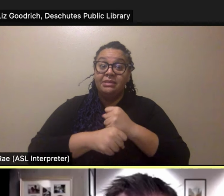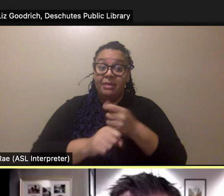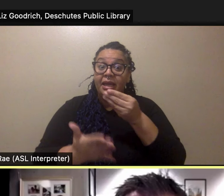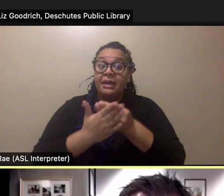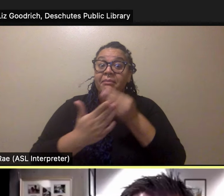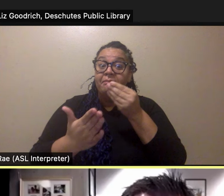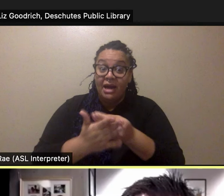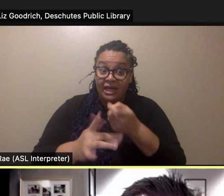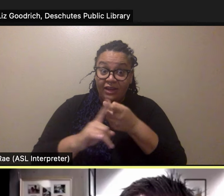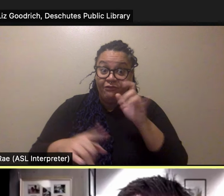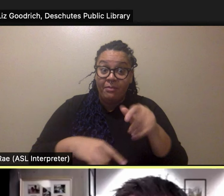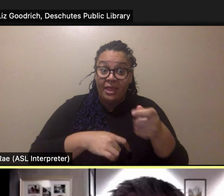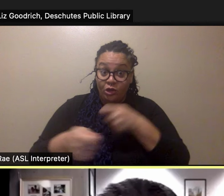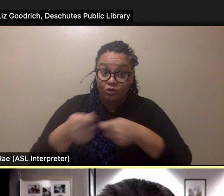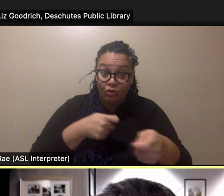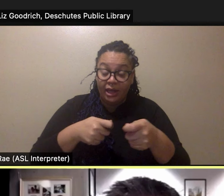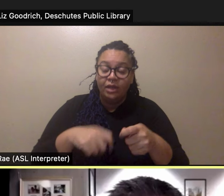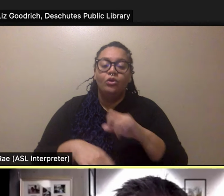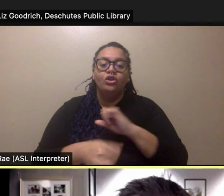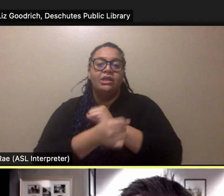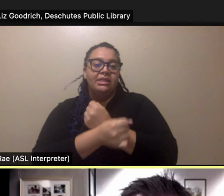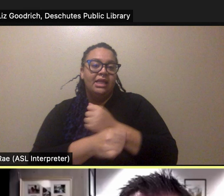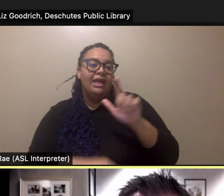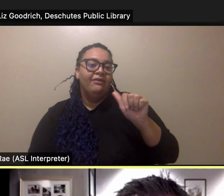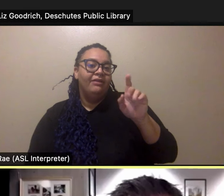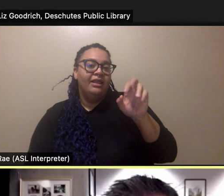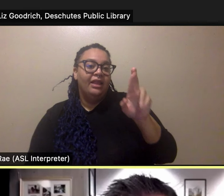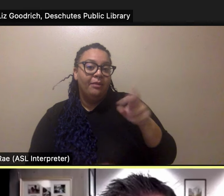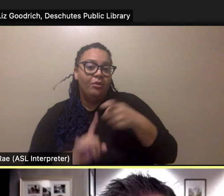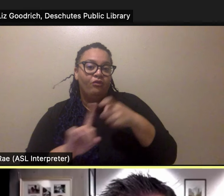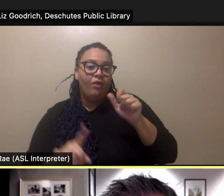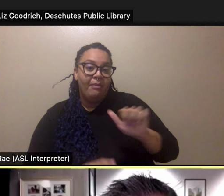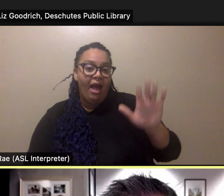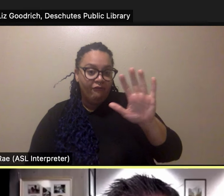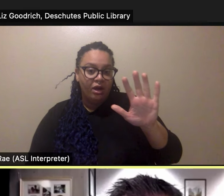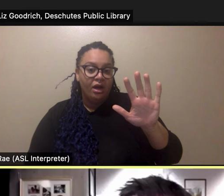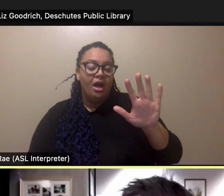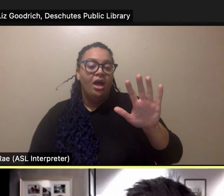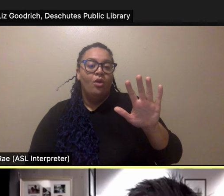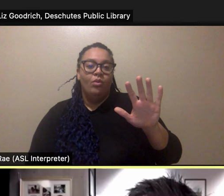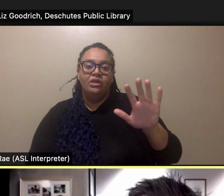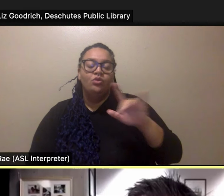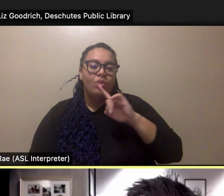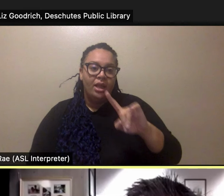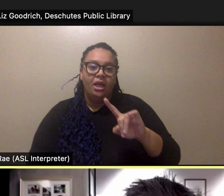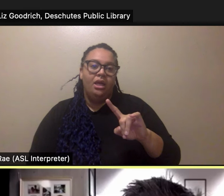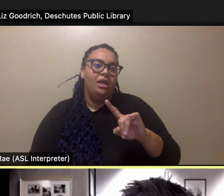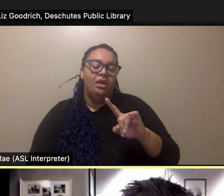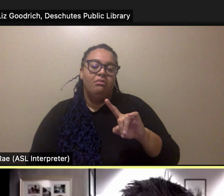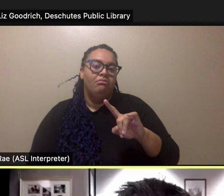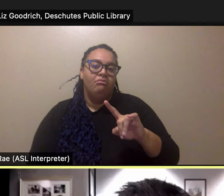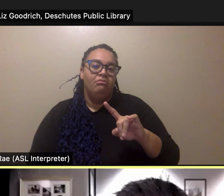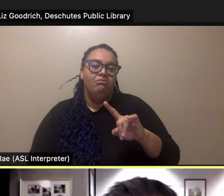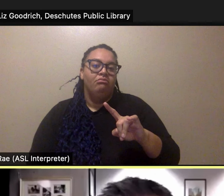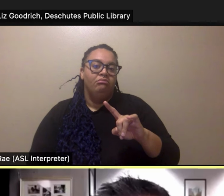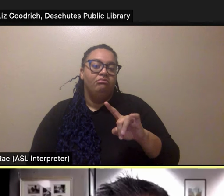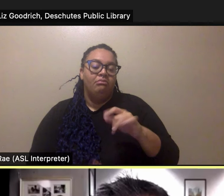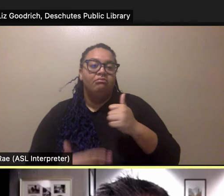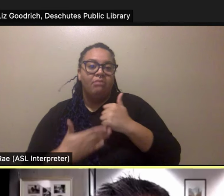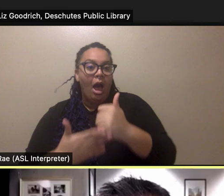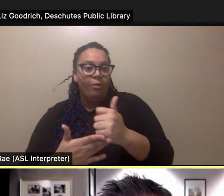trade, in which the slave labor from Africa was fueling the raw material production, which was then fueling the